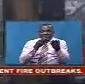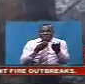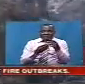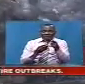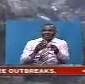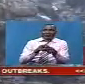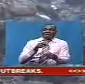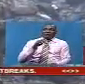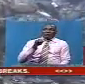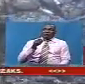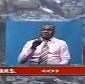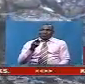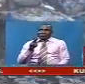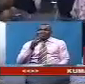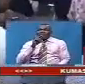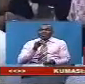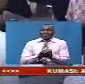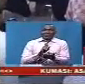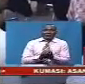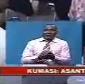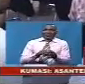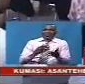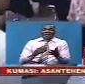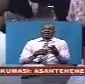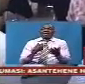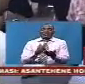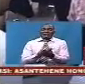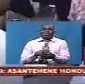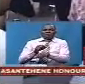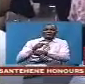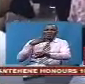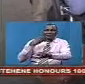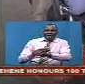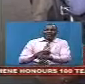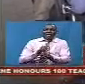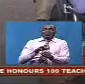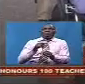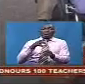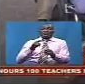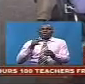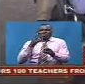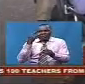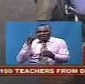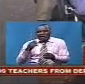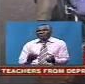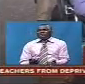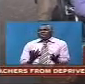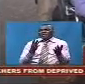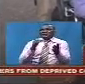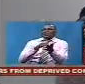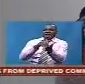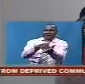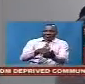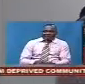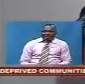Information, Mr. Felix Ofosu-Kwakye, says the state will do everything possible to uncover the facts about the unfortunate